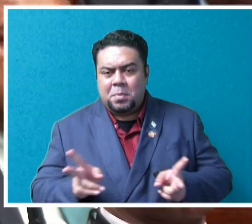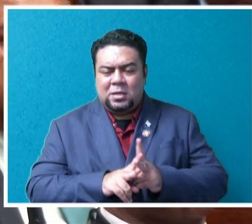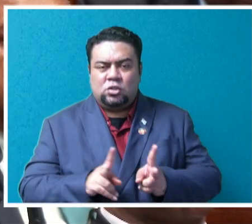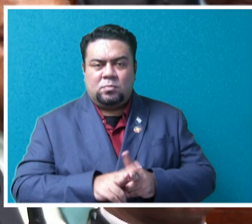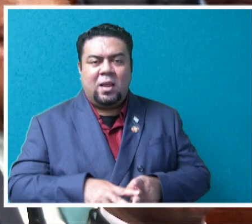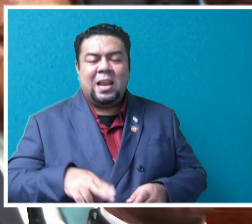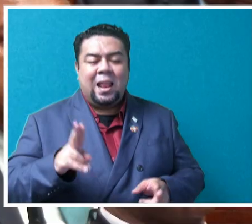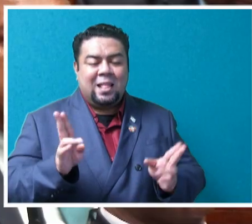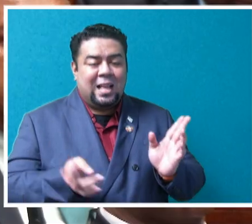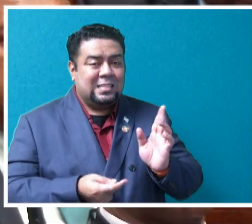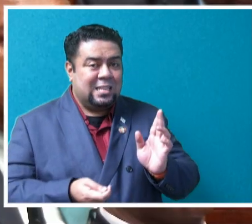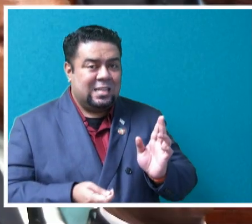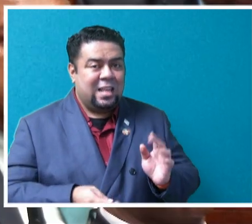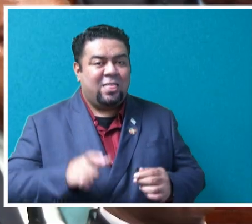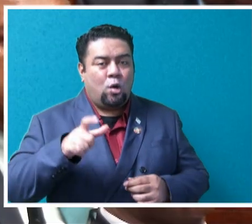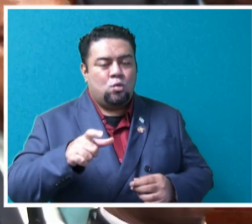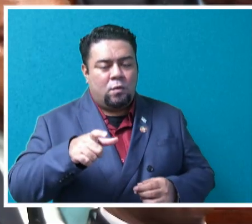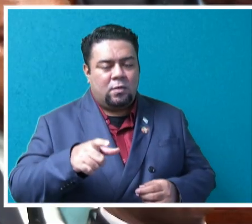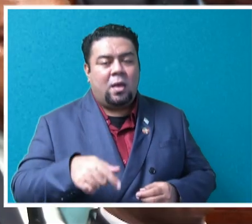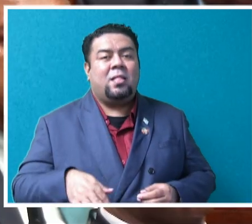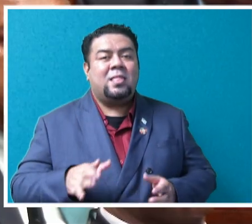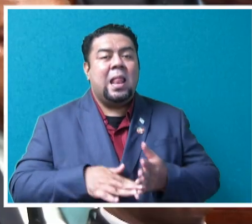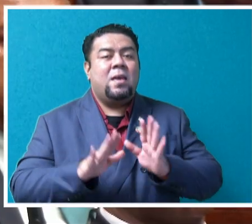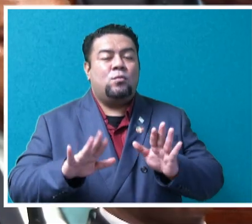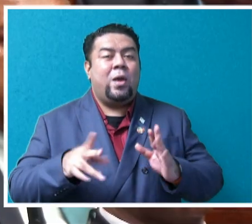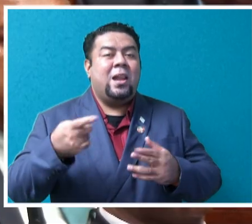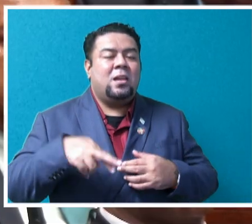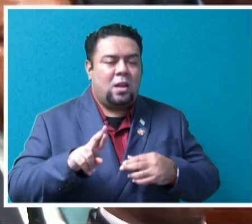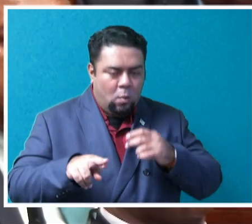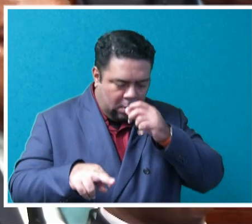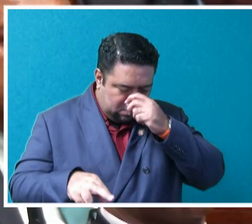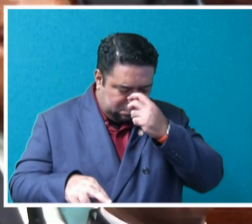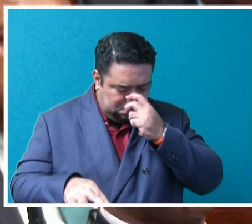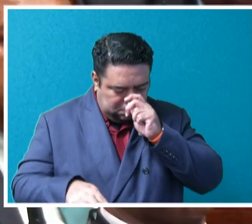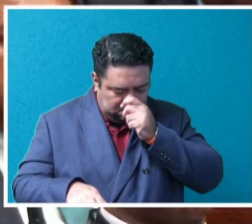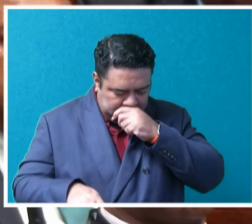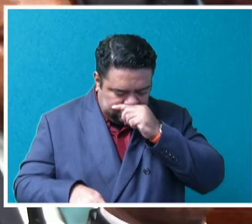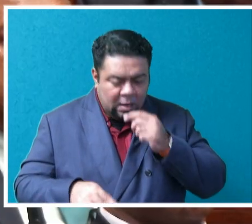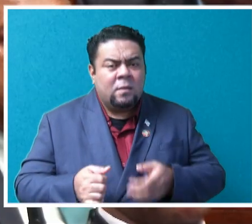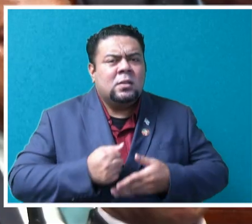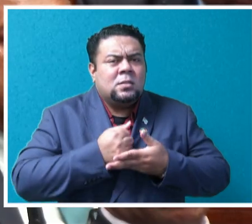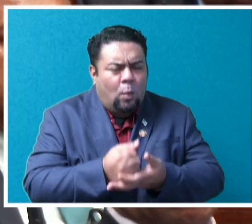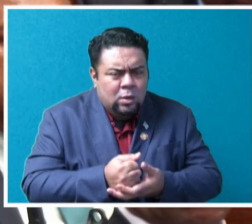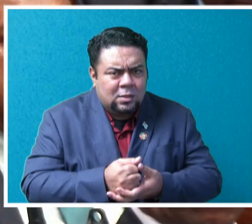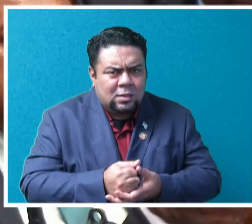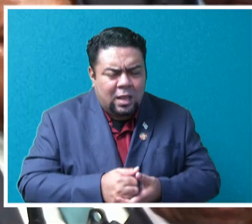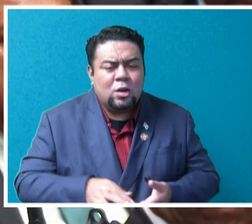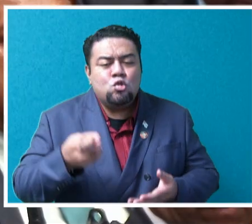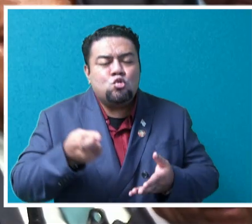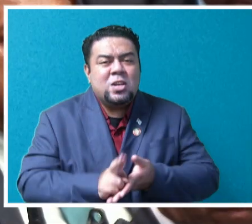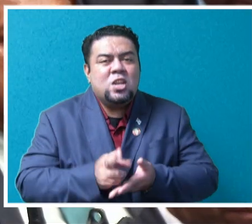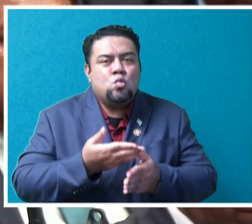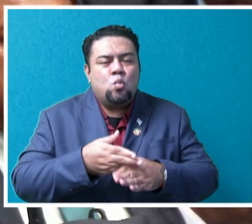Takonrove, Teilevu, and Rewa are supporting transformative development in renewable energy,